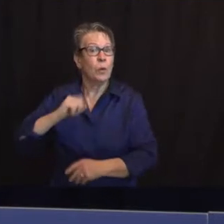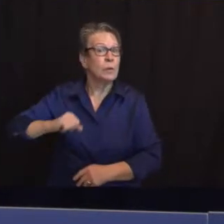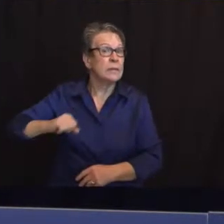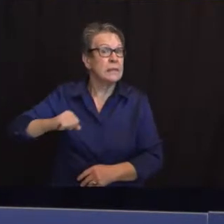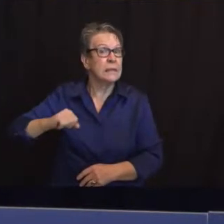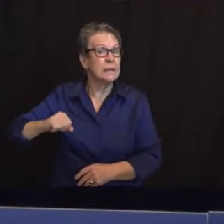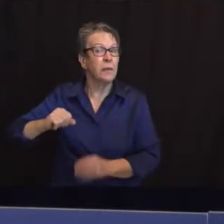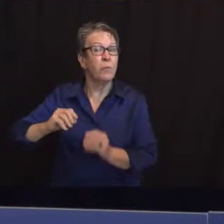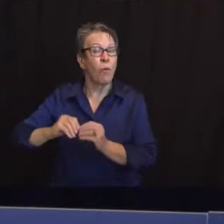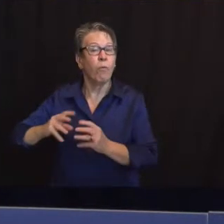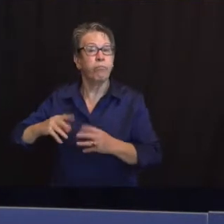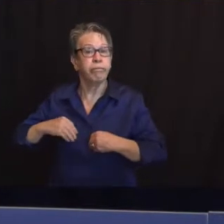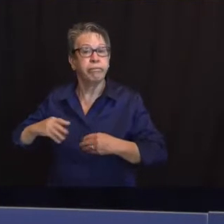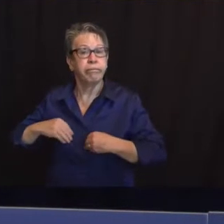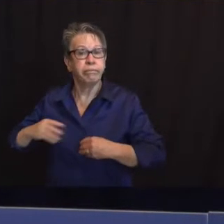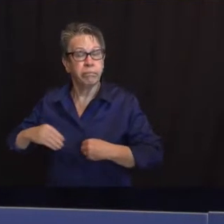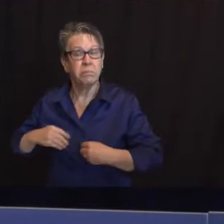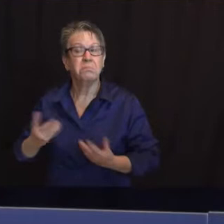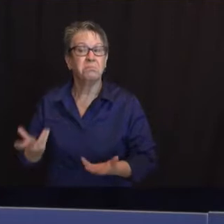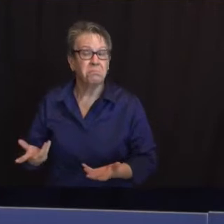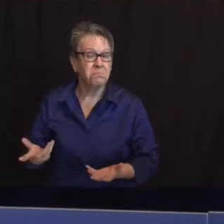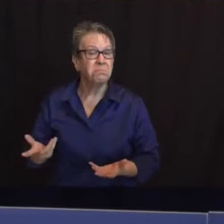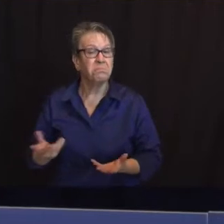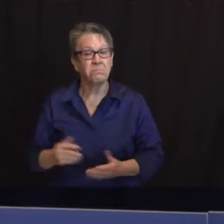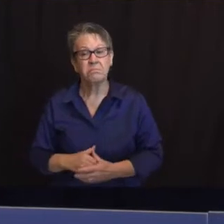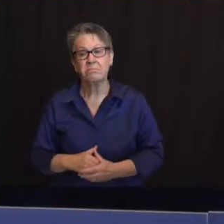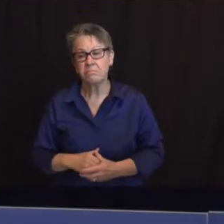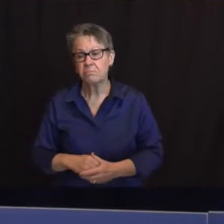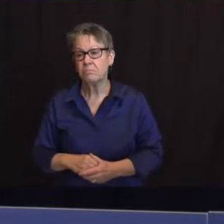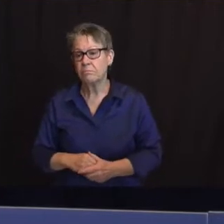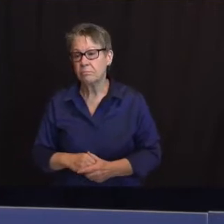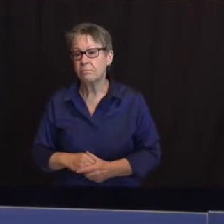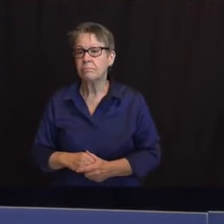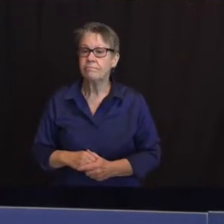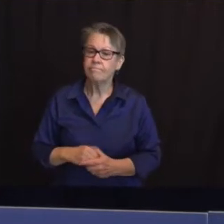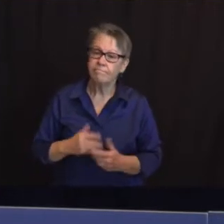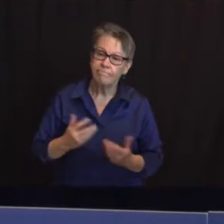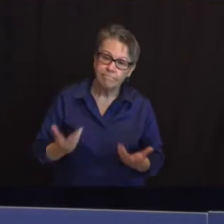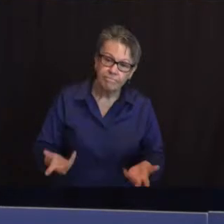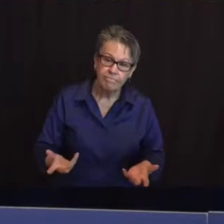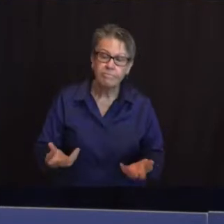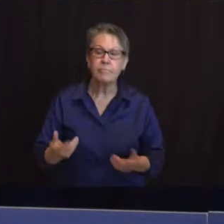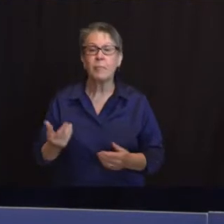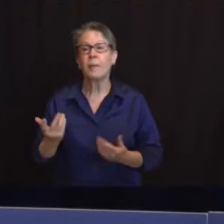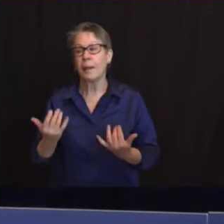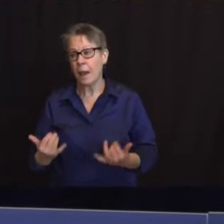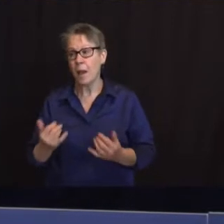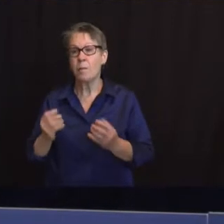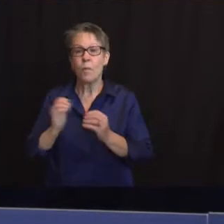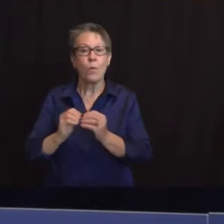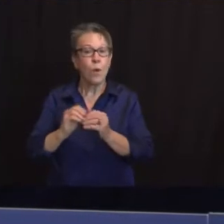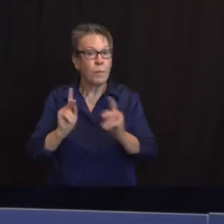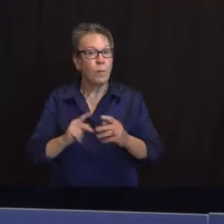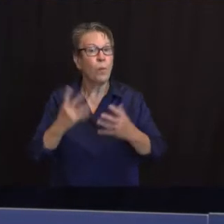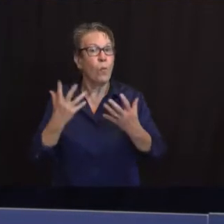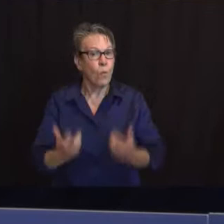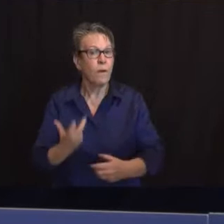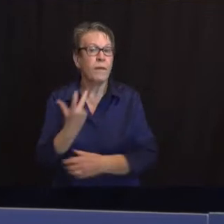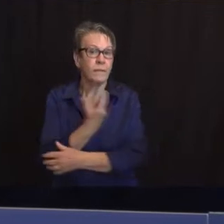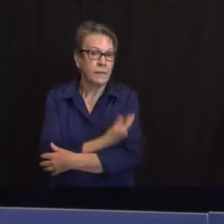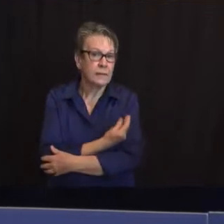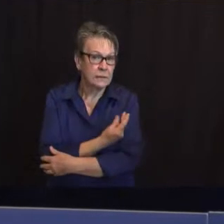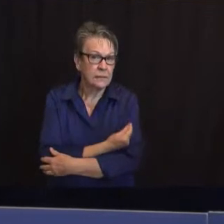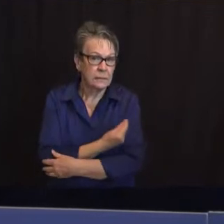70%, from 40 to 50% to 70%. People really want to get vaccinated. I think our numbers show that in the